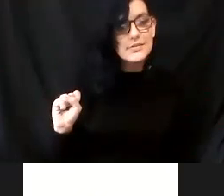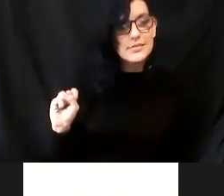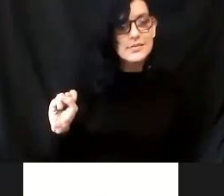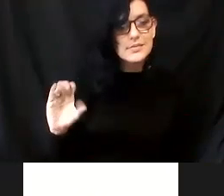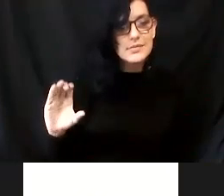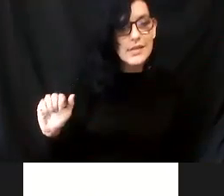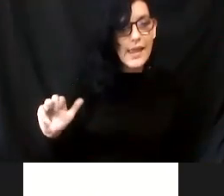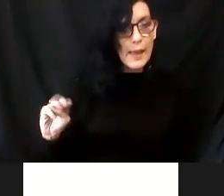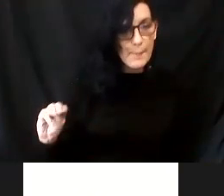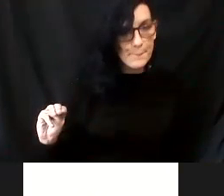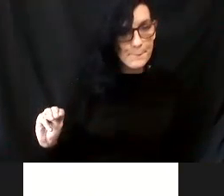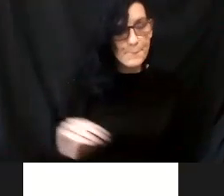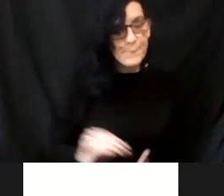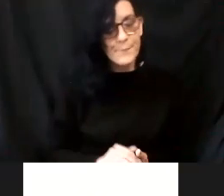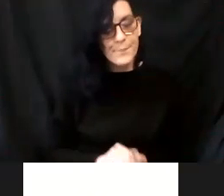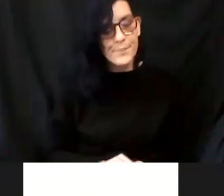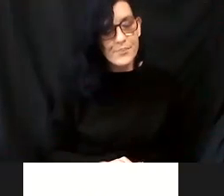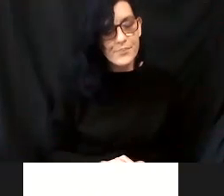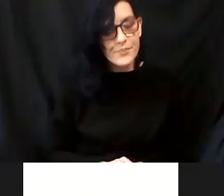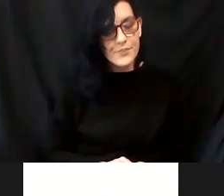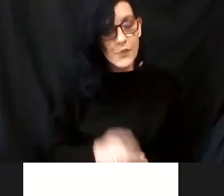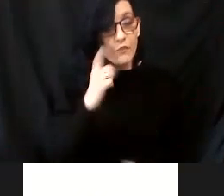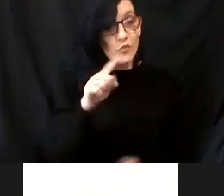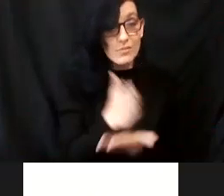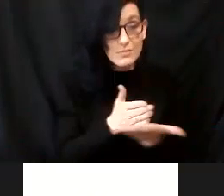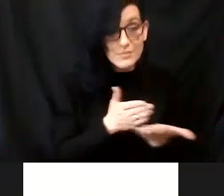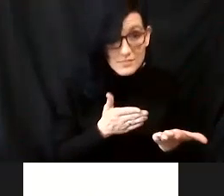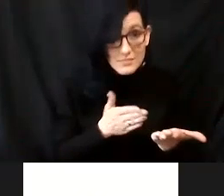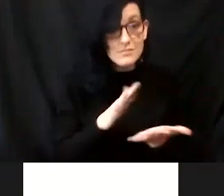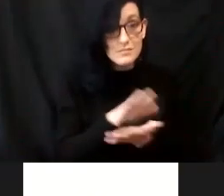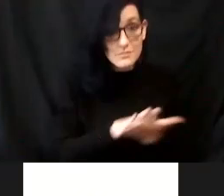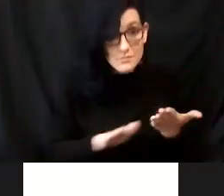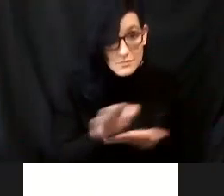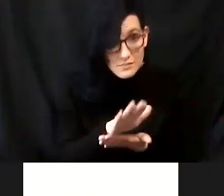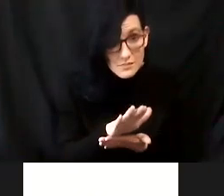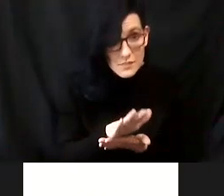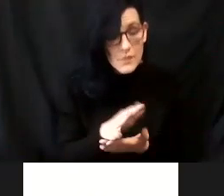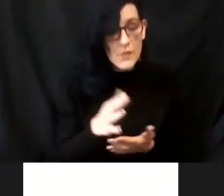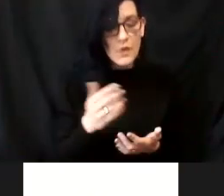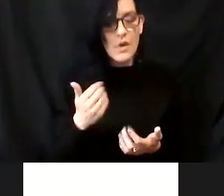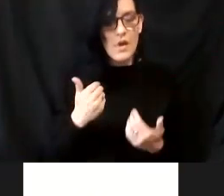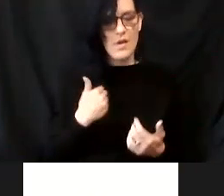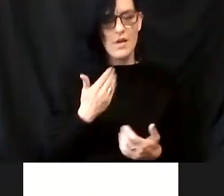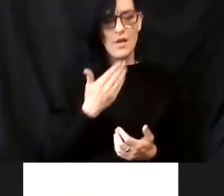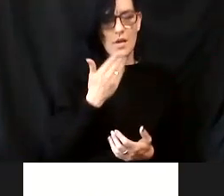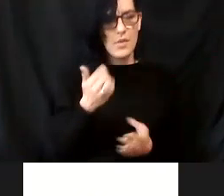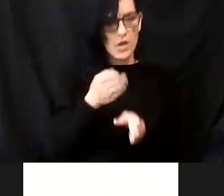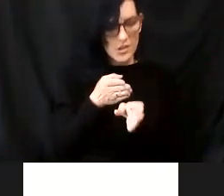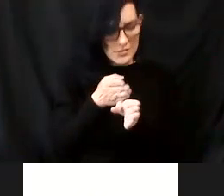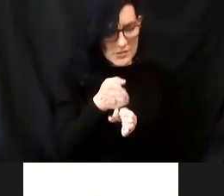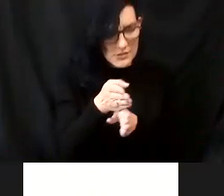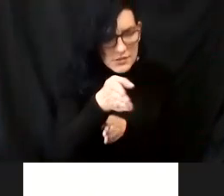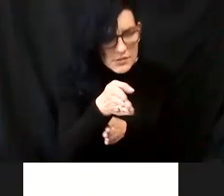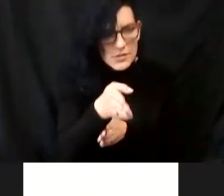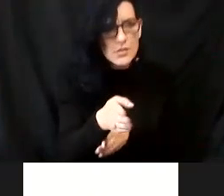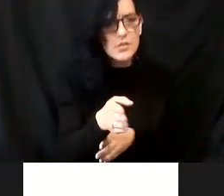of these situations with particular schools, there are more streamlined processes where the Department of Ed has looked